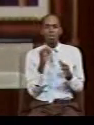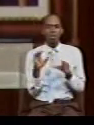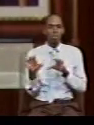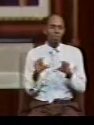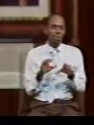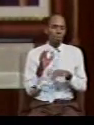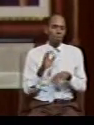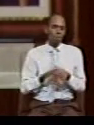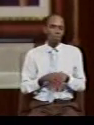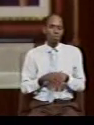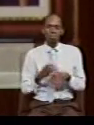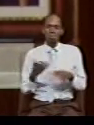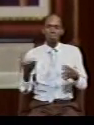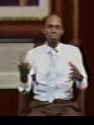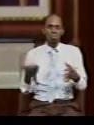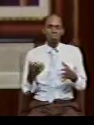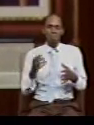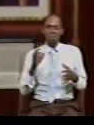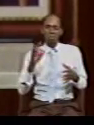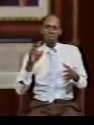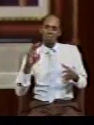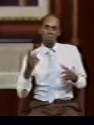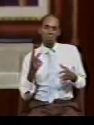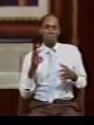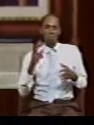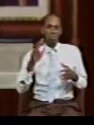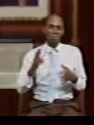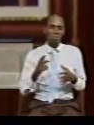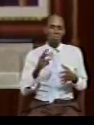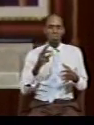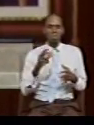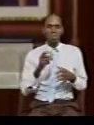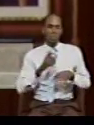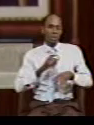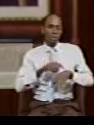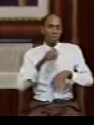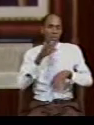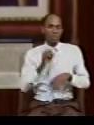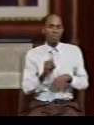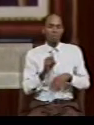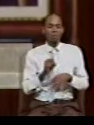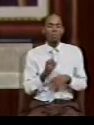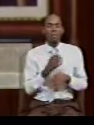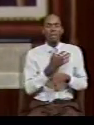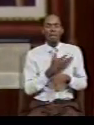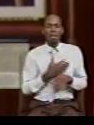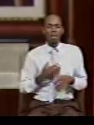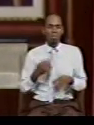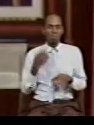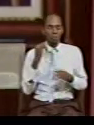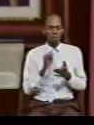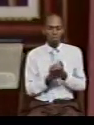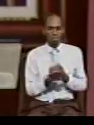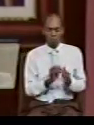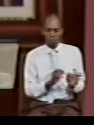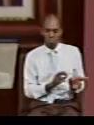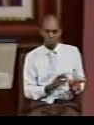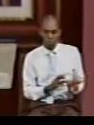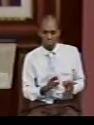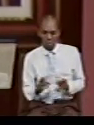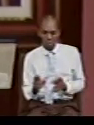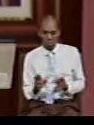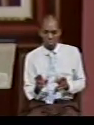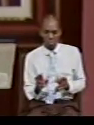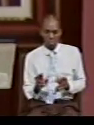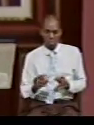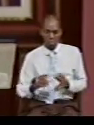yards, and you were part of them? On your march, get steady,